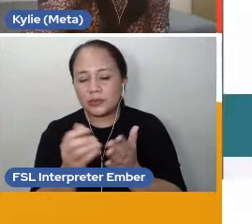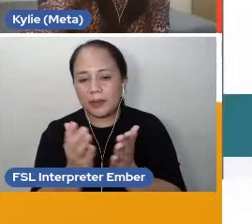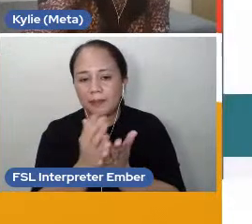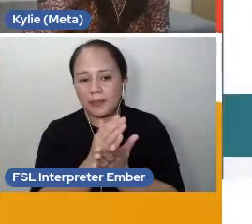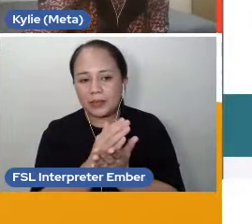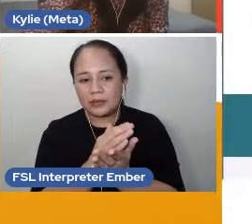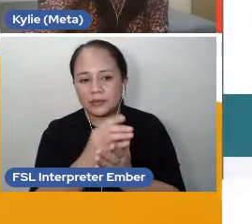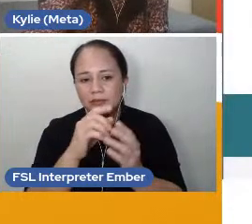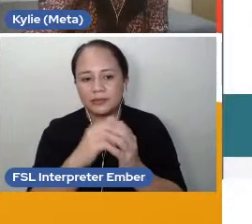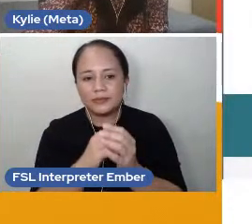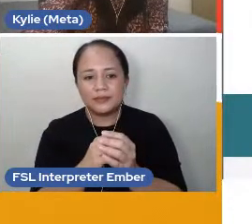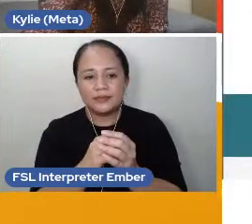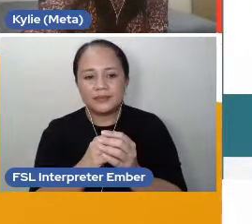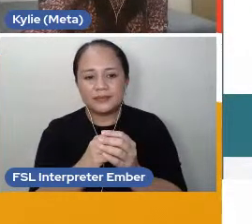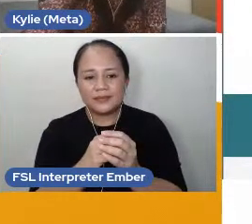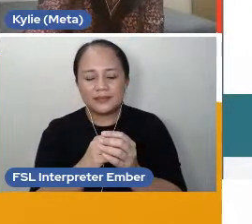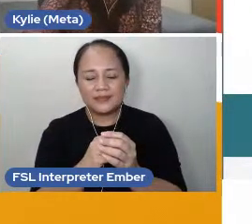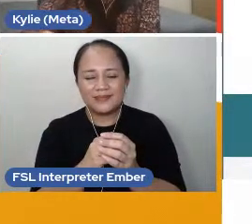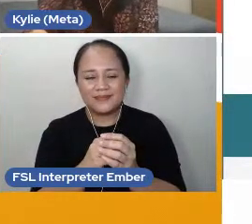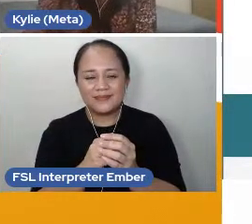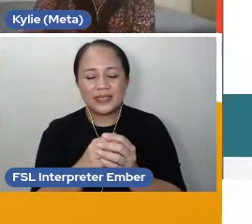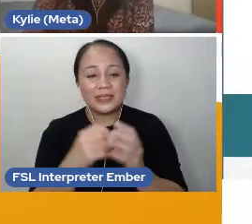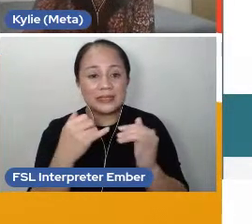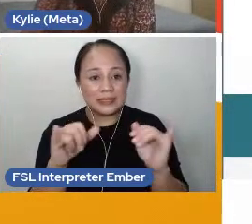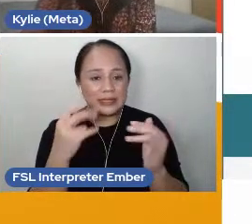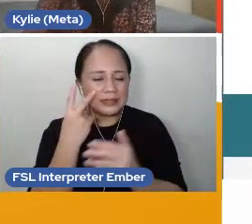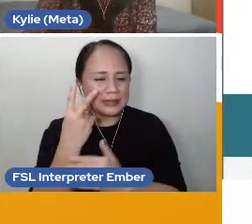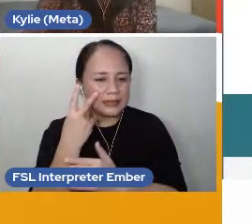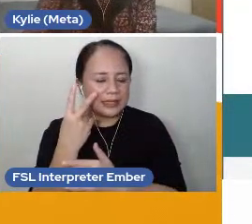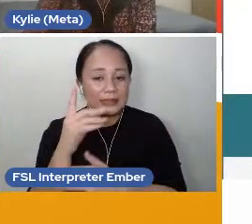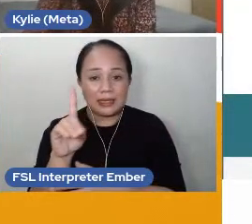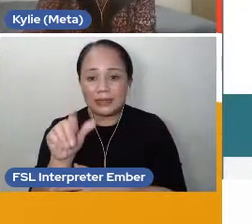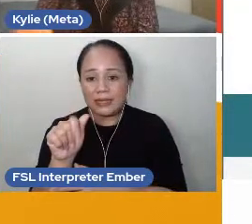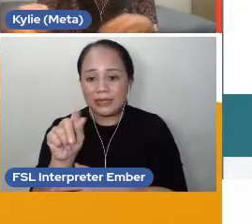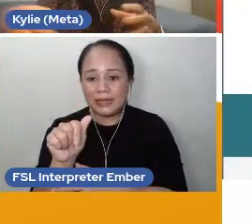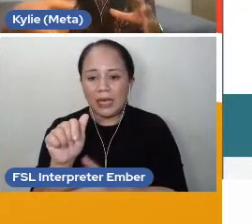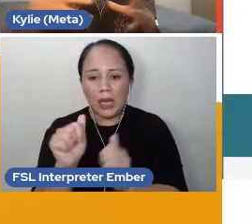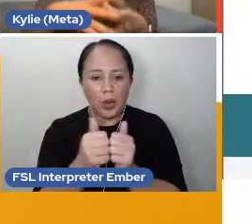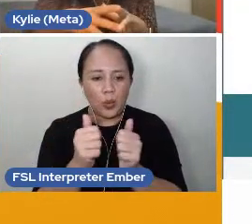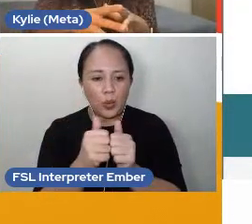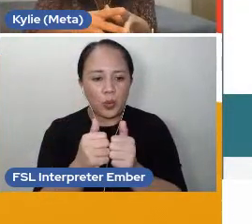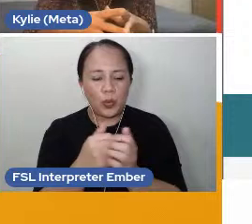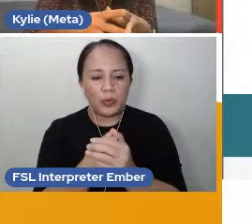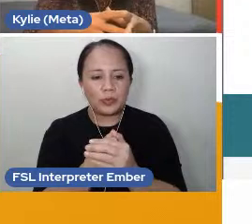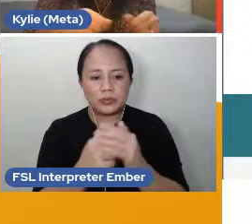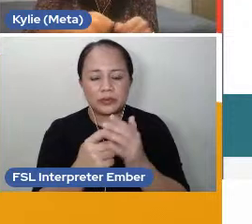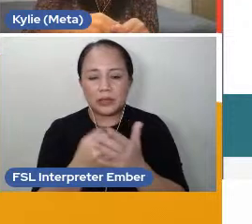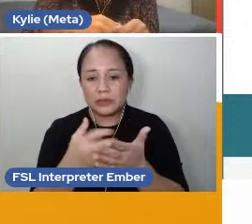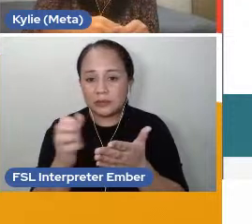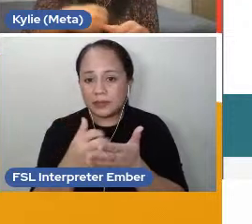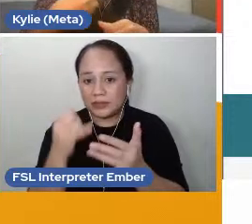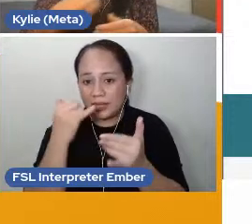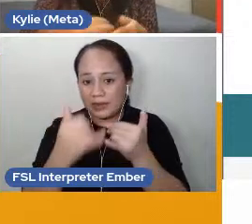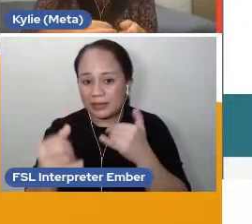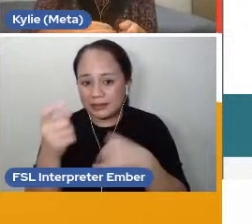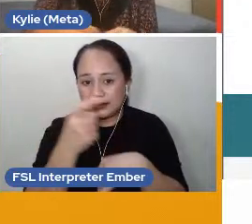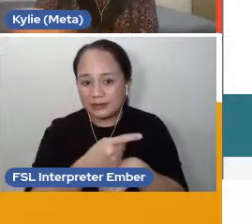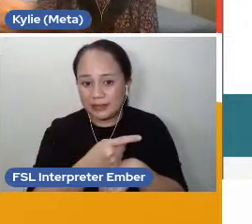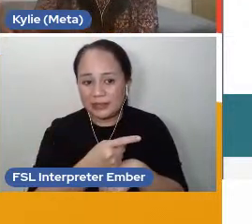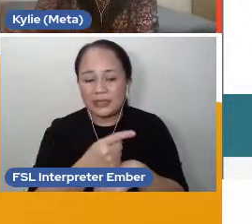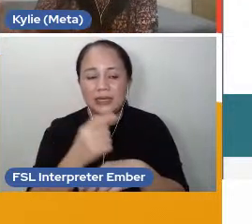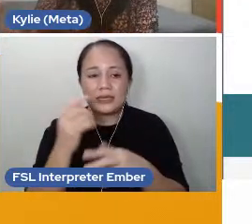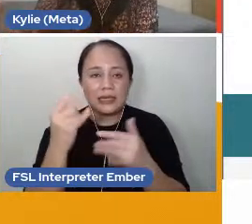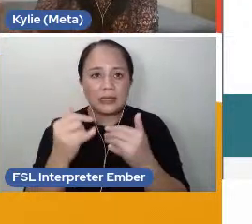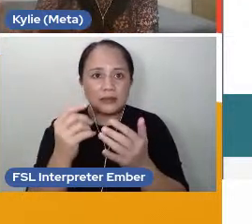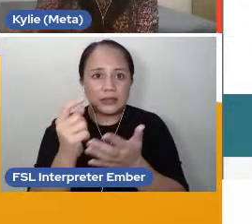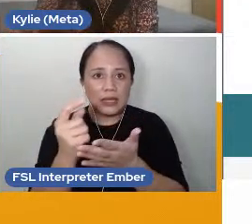order. So you can also look at the data by top spend in the last day, the last 7